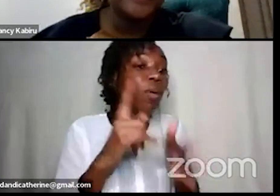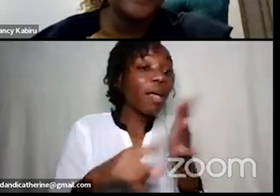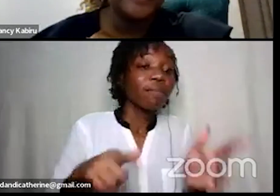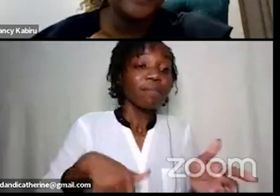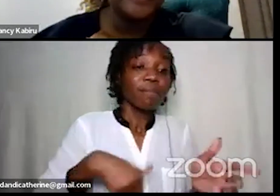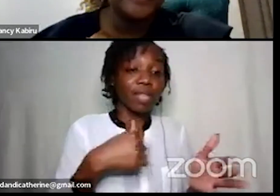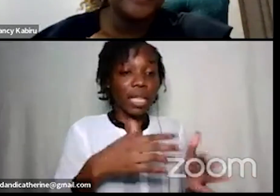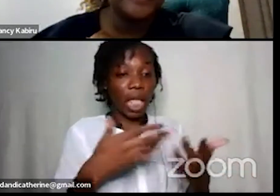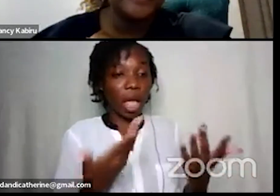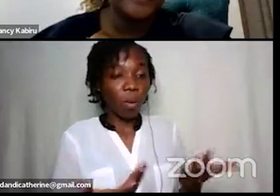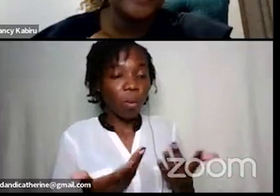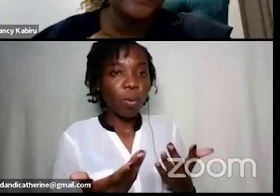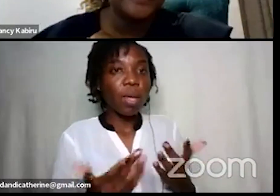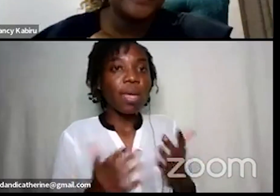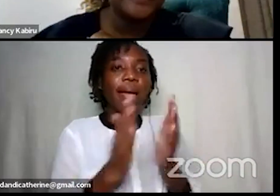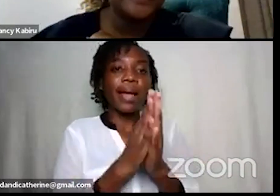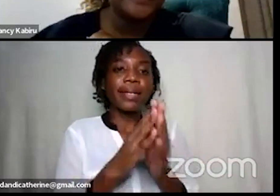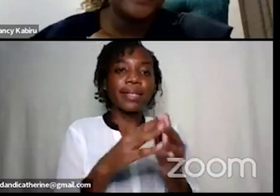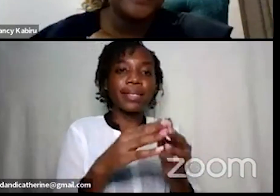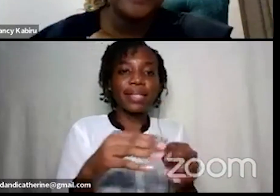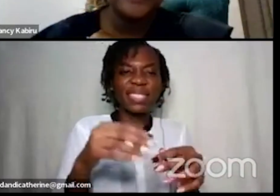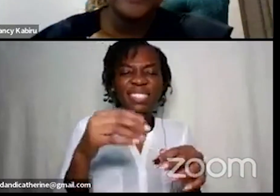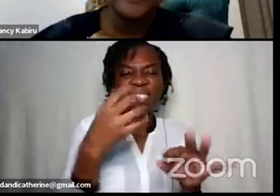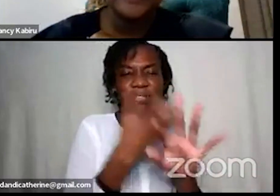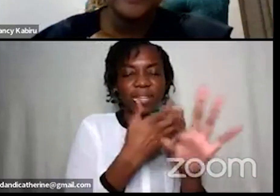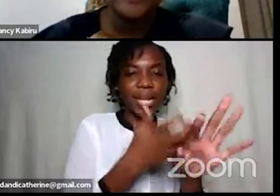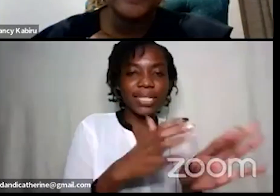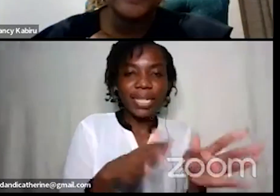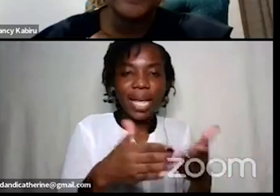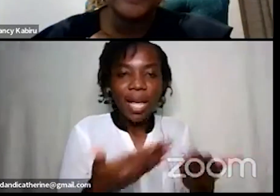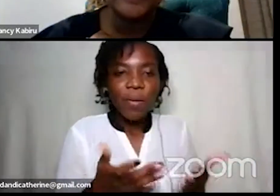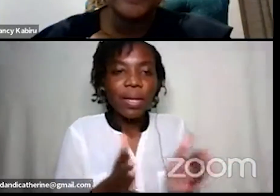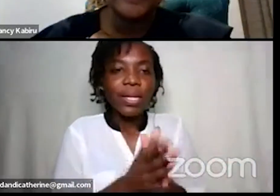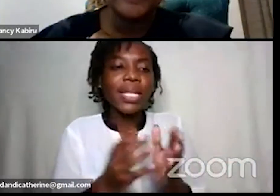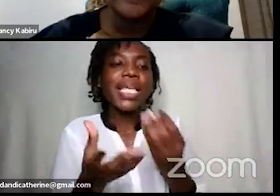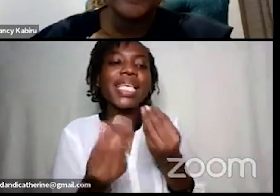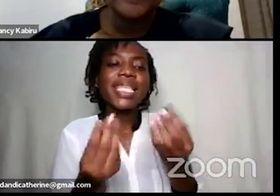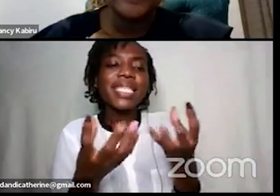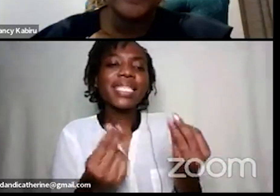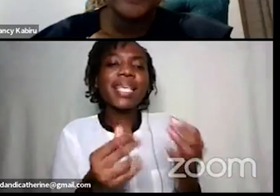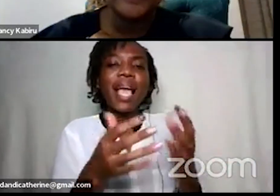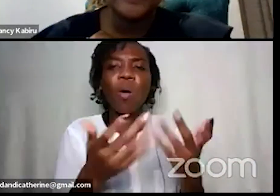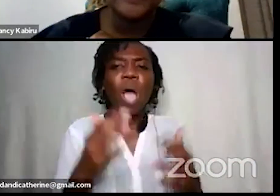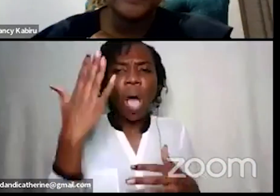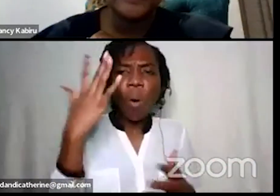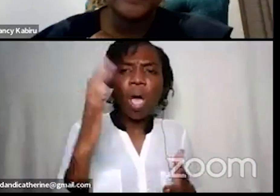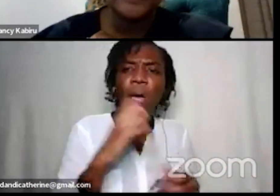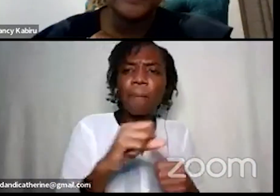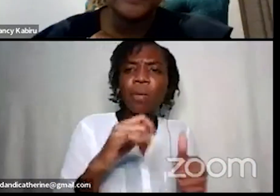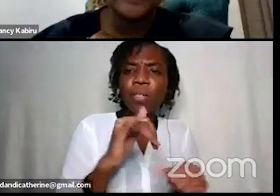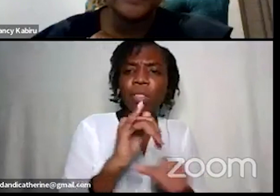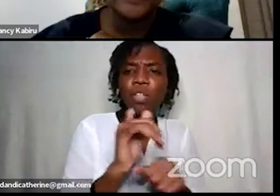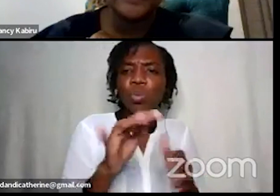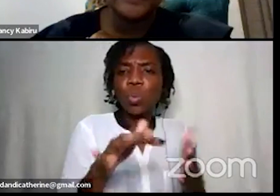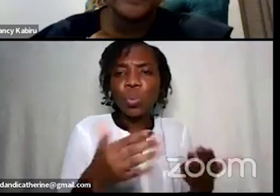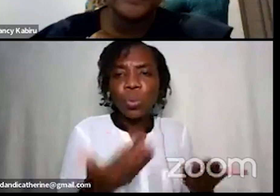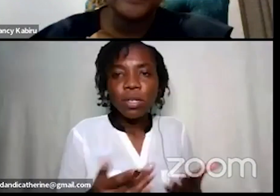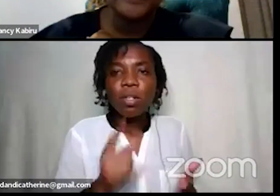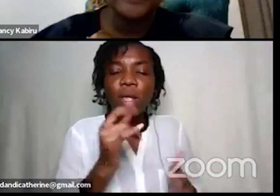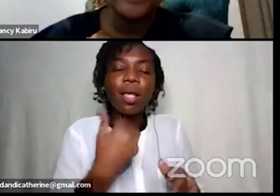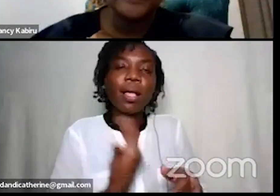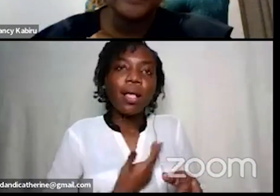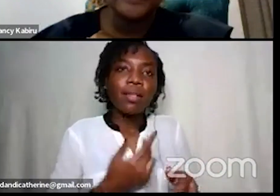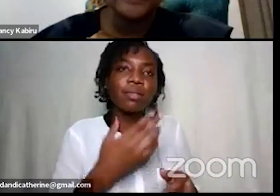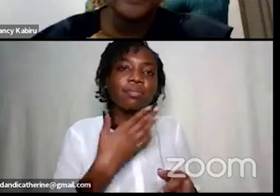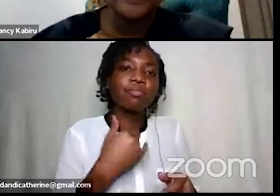how difficult or how easy is it, are they aware, all these things. We are looking forward to that.